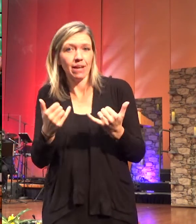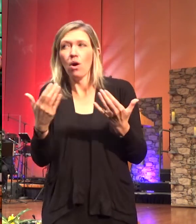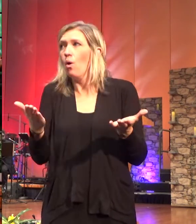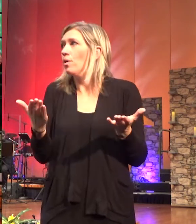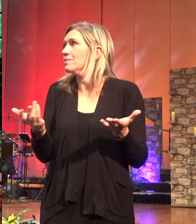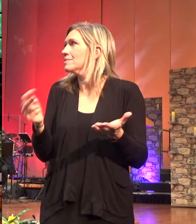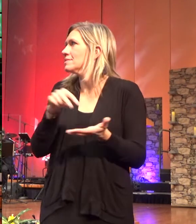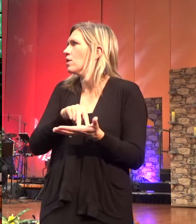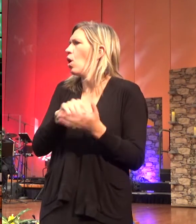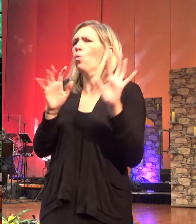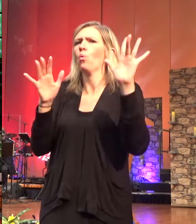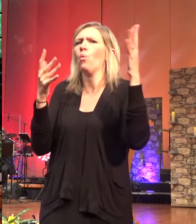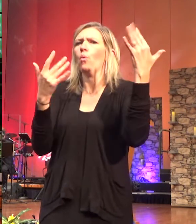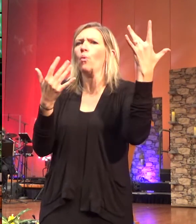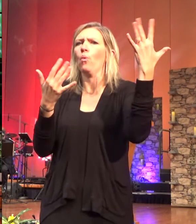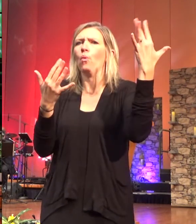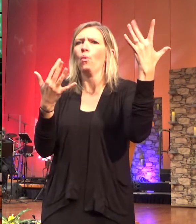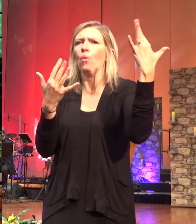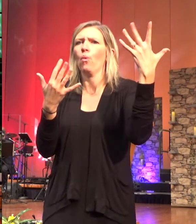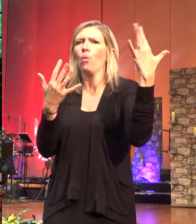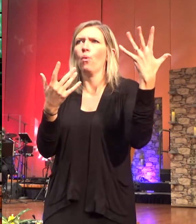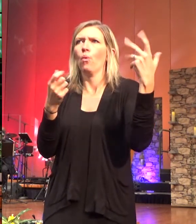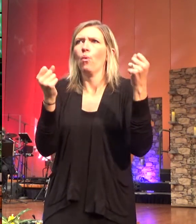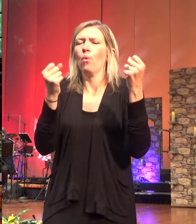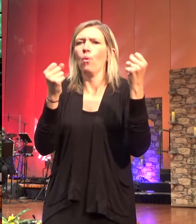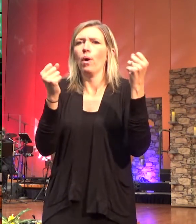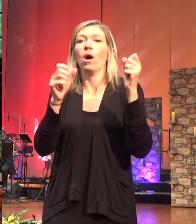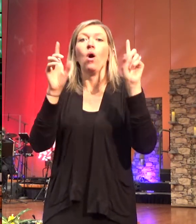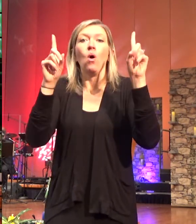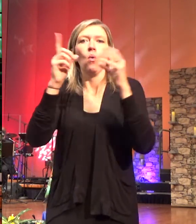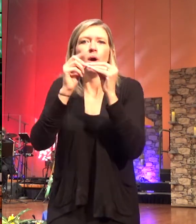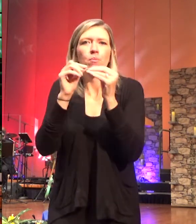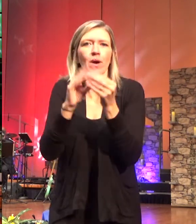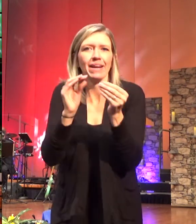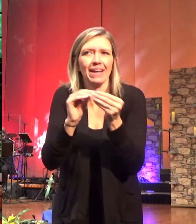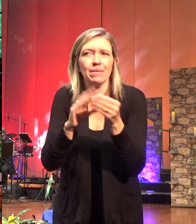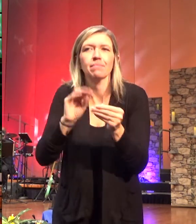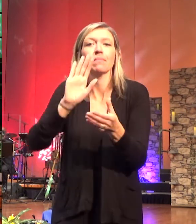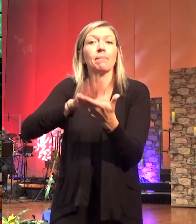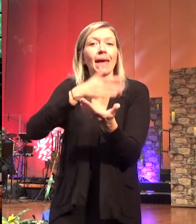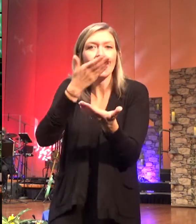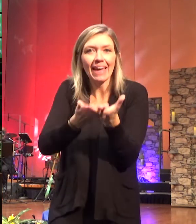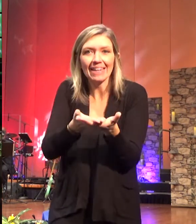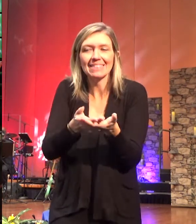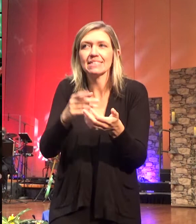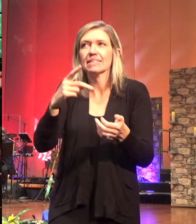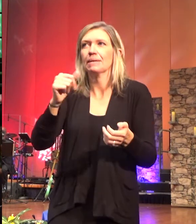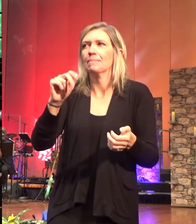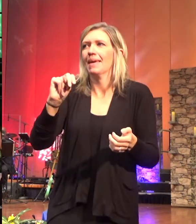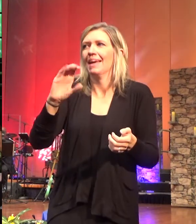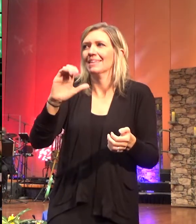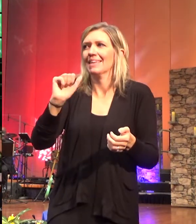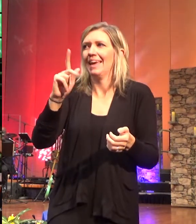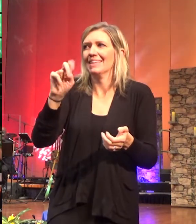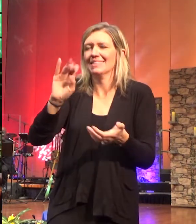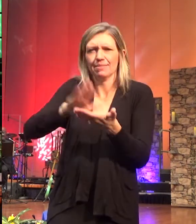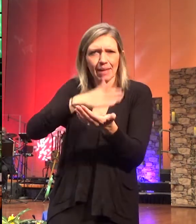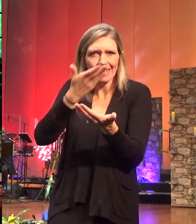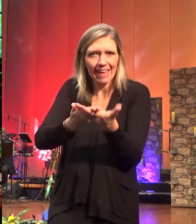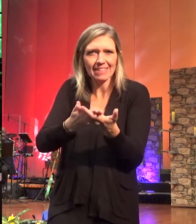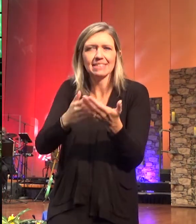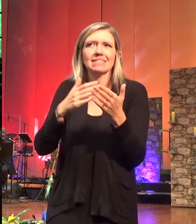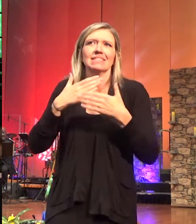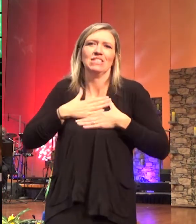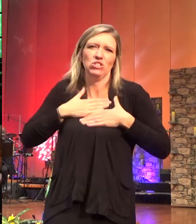Wait, one moment. Very holy thing happening today. Pancakes. Pancakes. Youth, enjoy